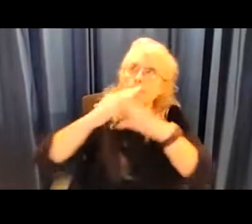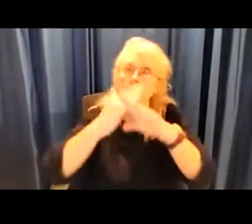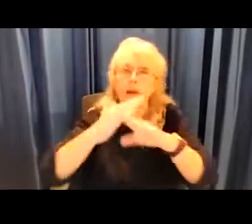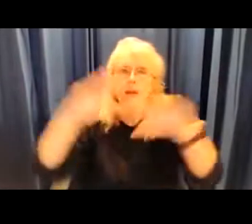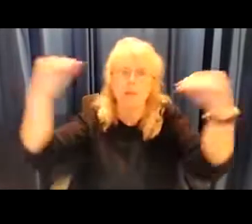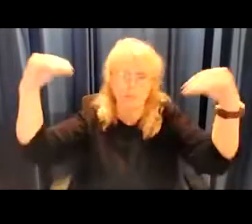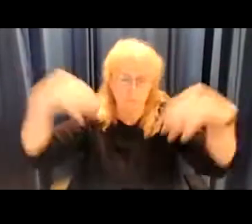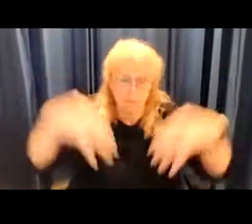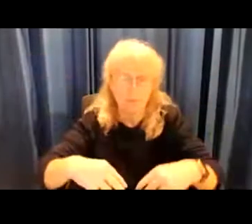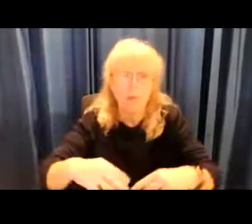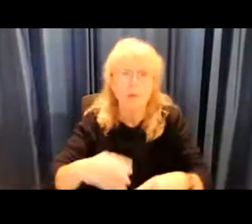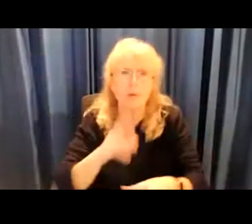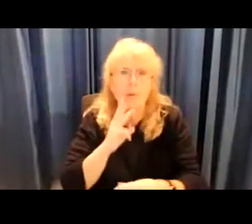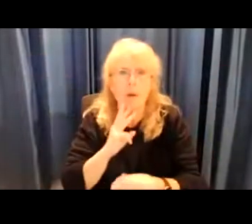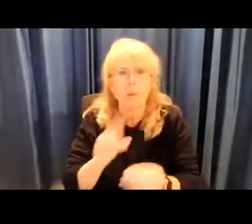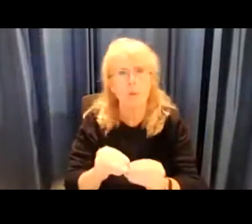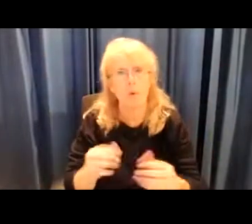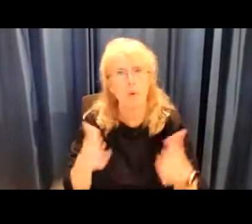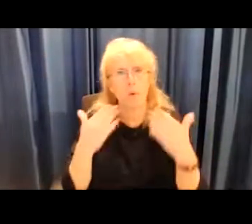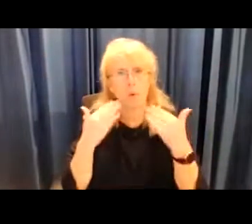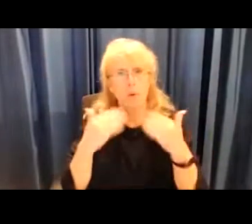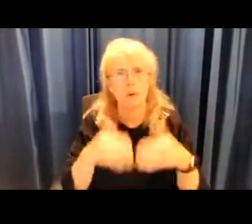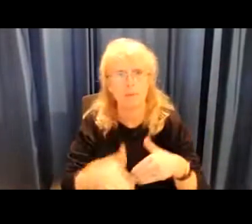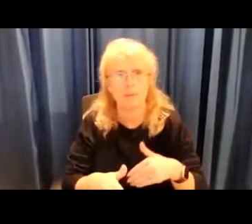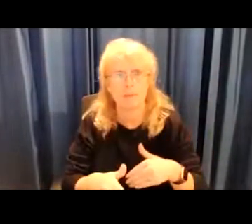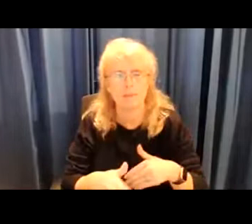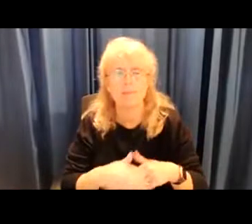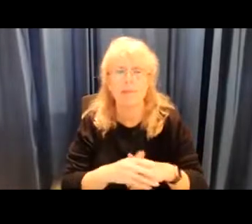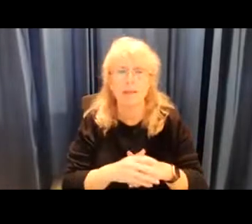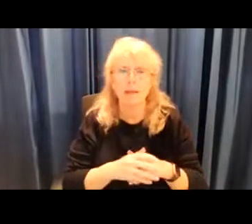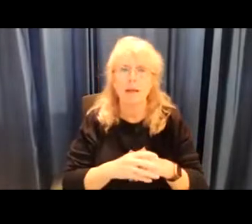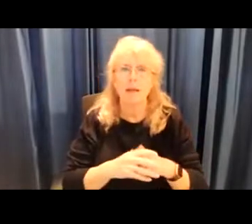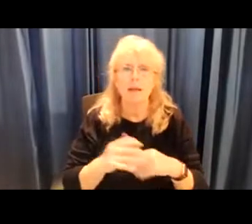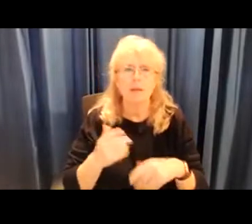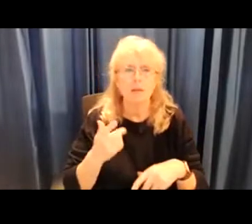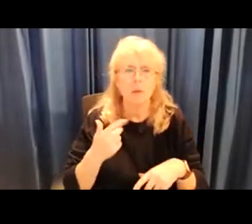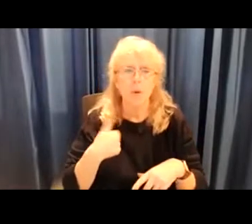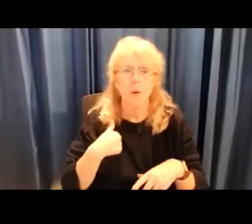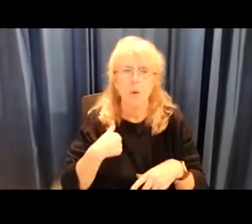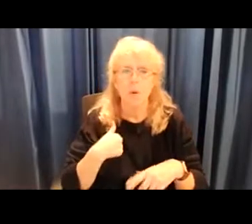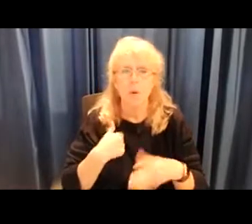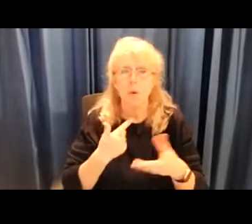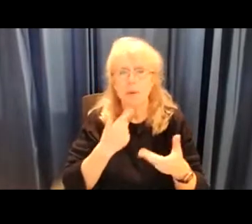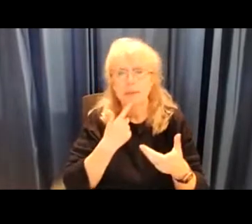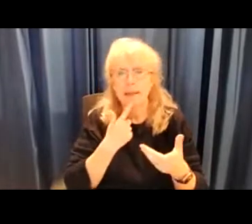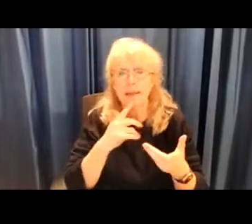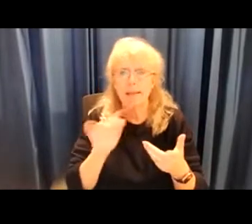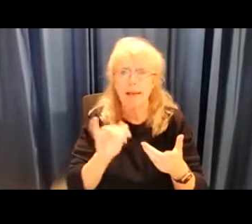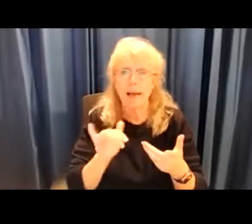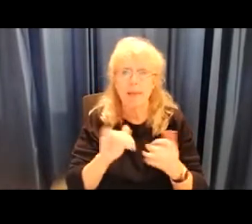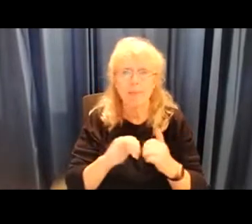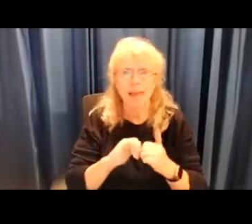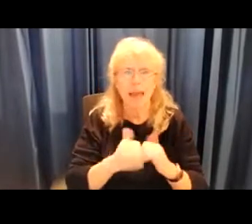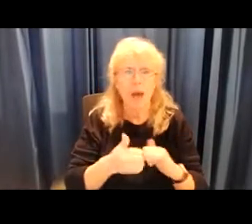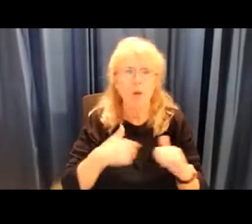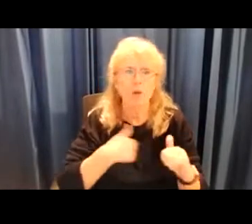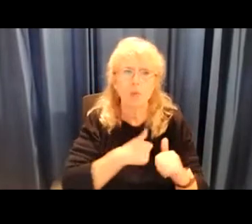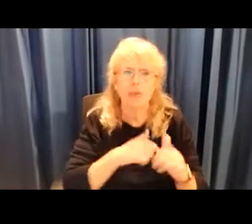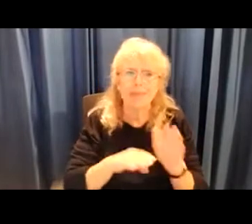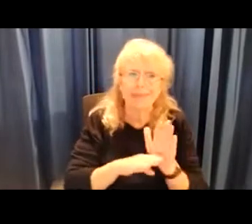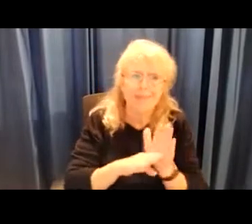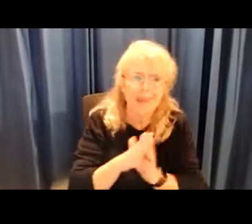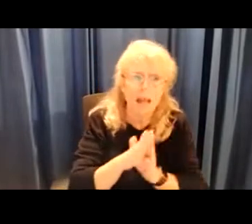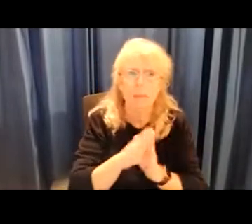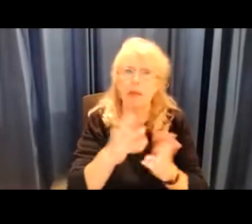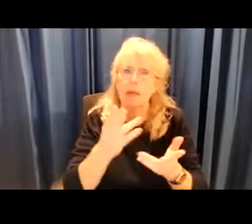habitat plan for how do we develop and build houses and at the